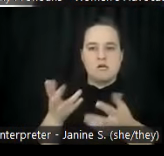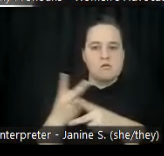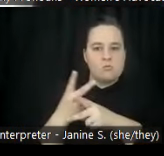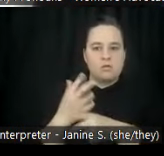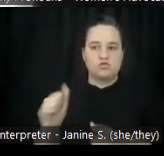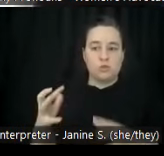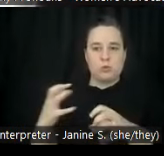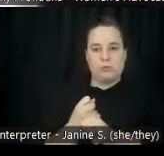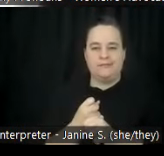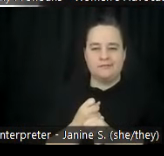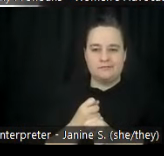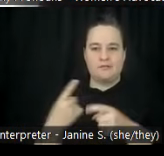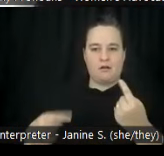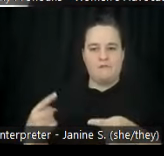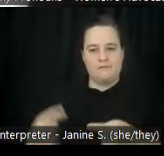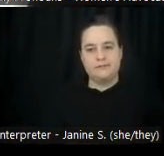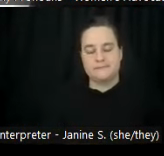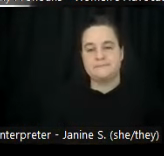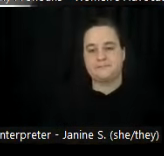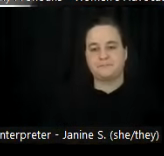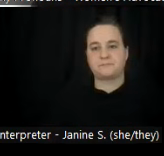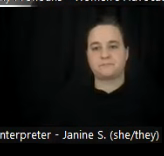a conflict.